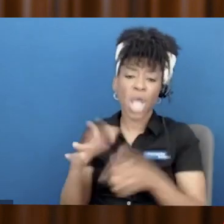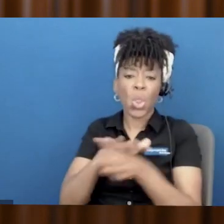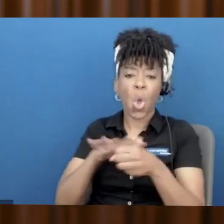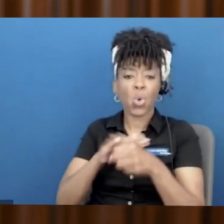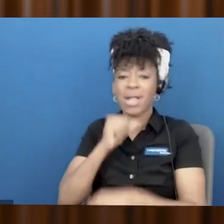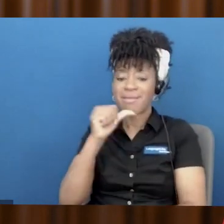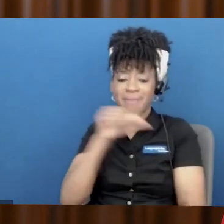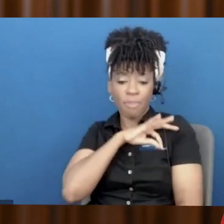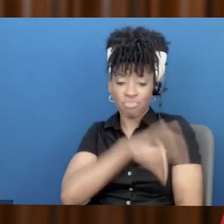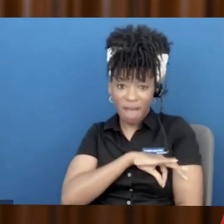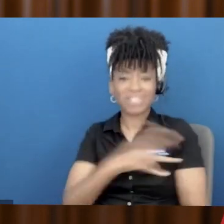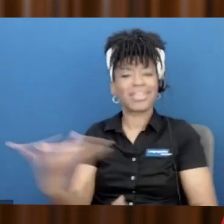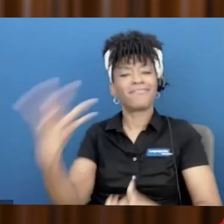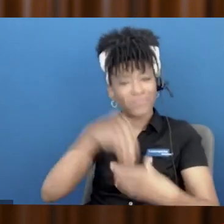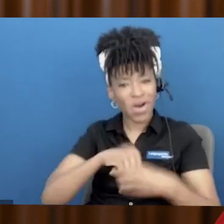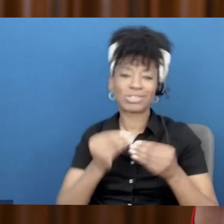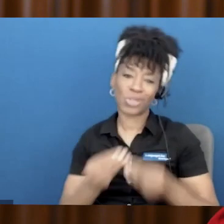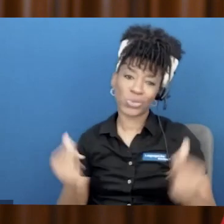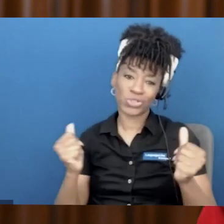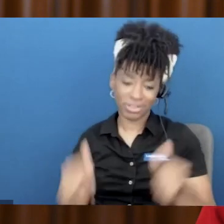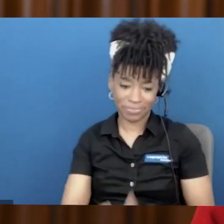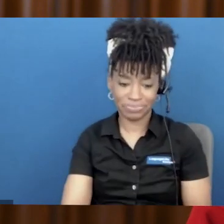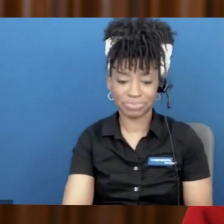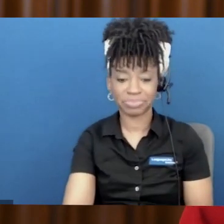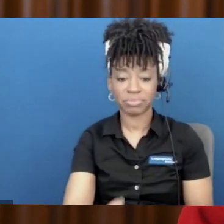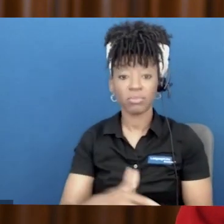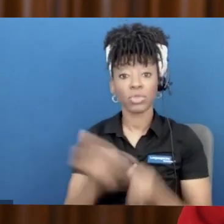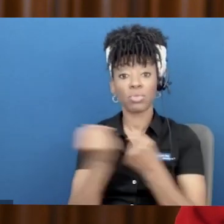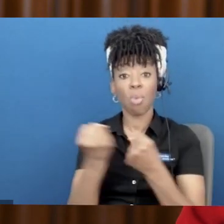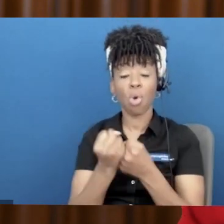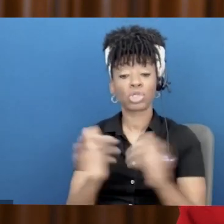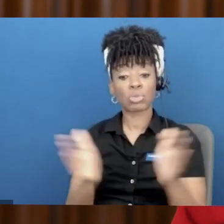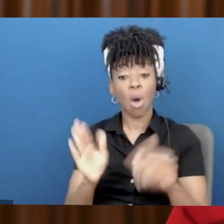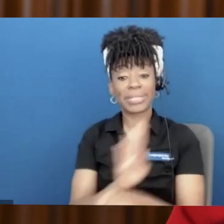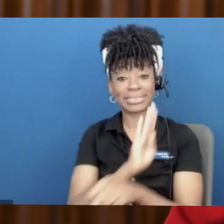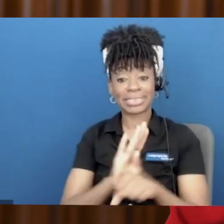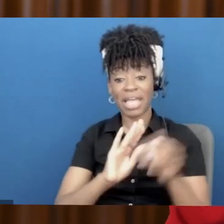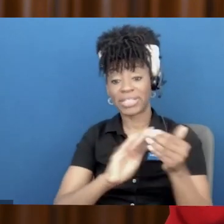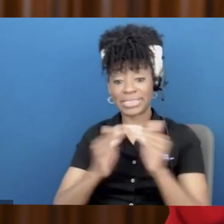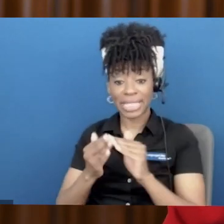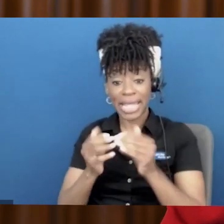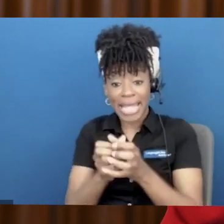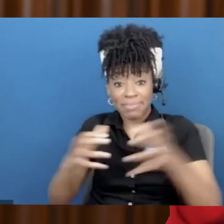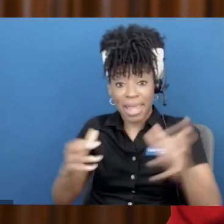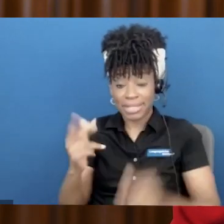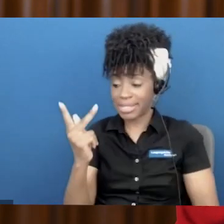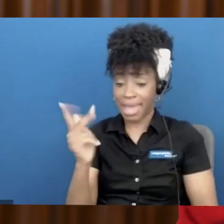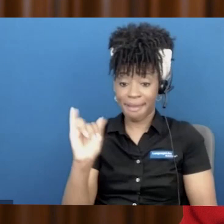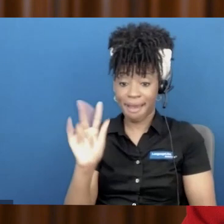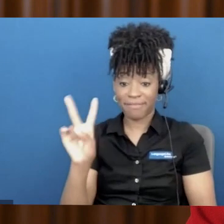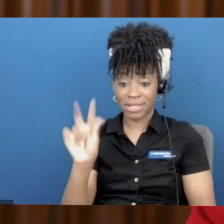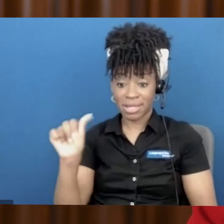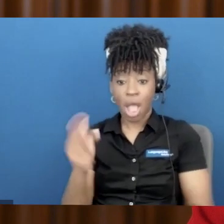part of the solution. To aid small businesses, the city expanded our Kiva loan program, providing